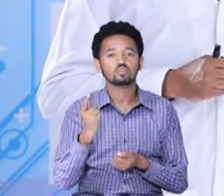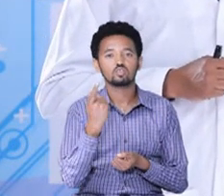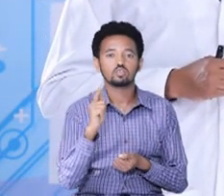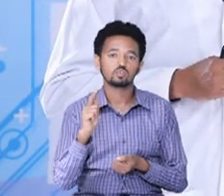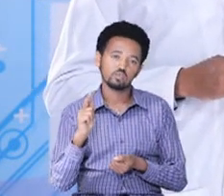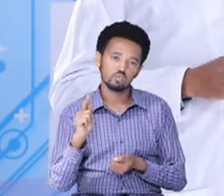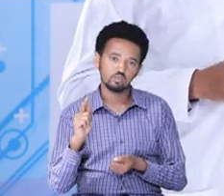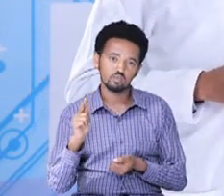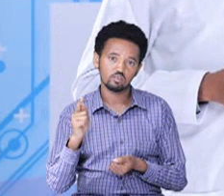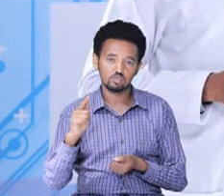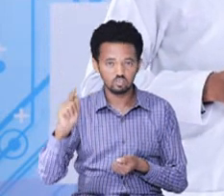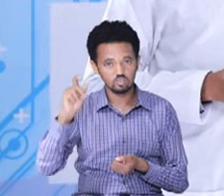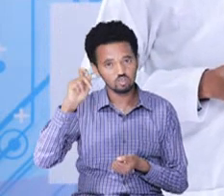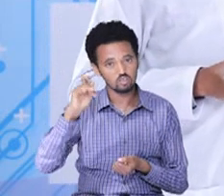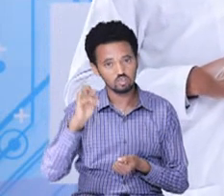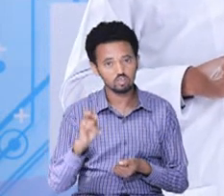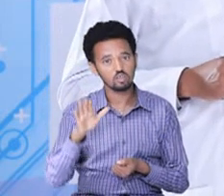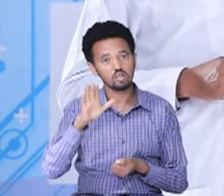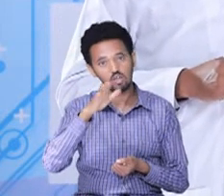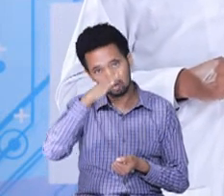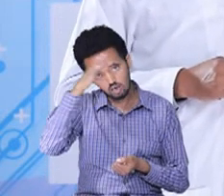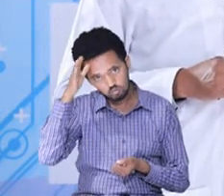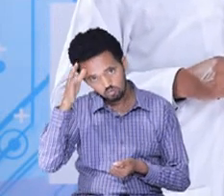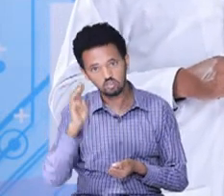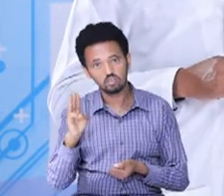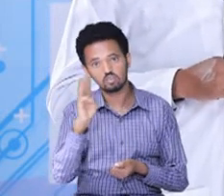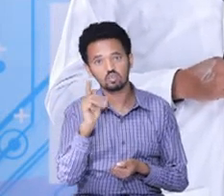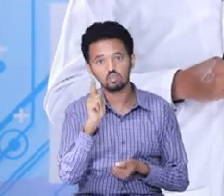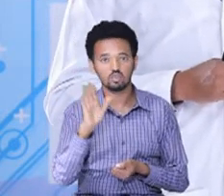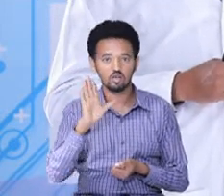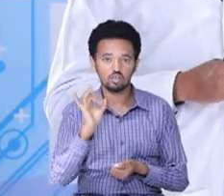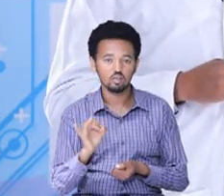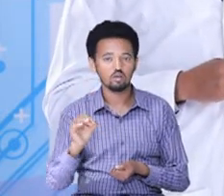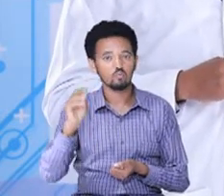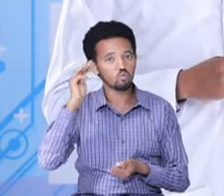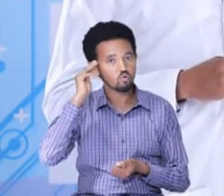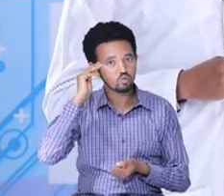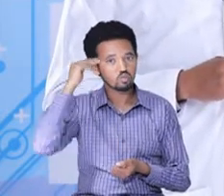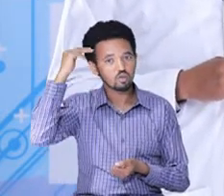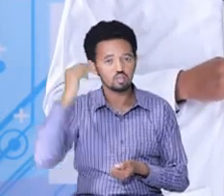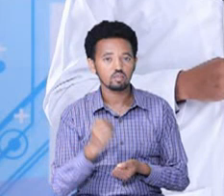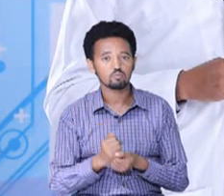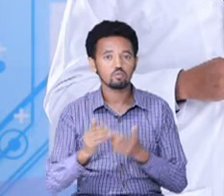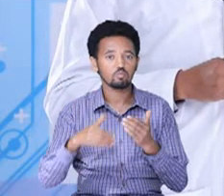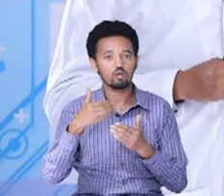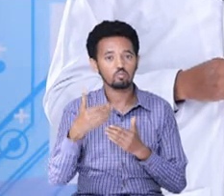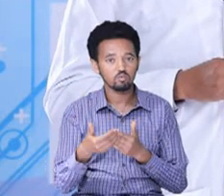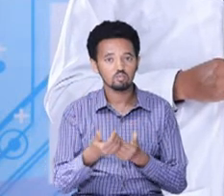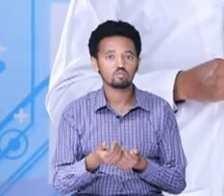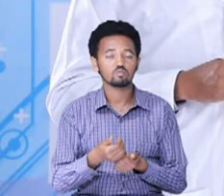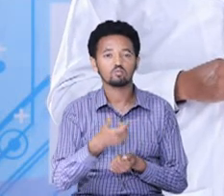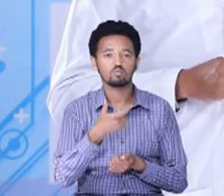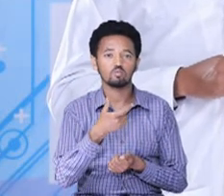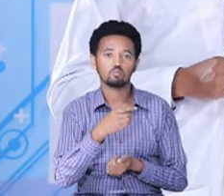Niger, Gabon, Senegal, Mauritania, Upper Volta, nowadays